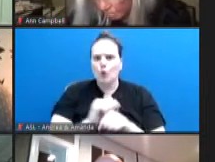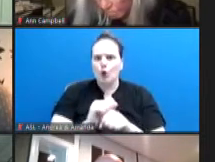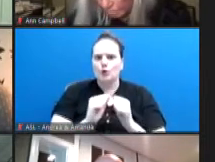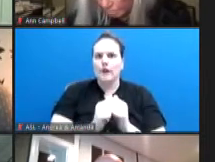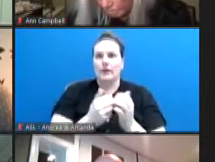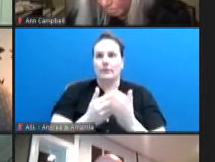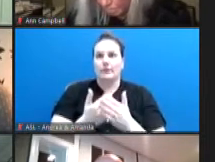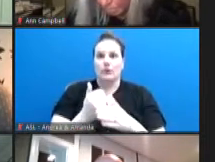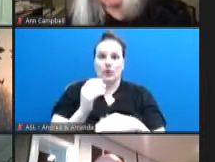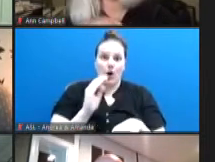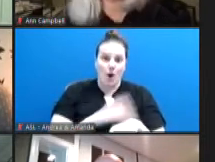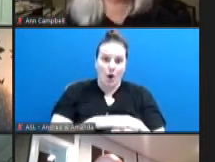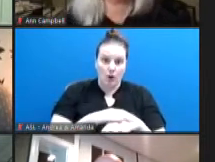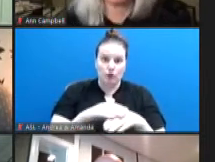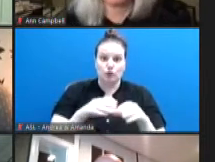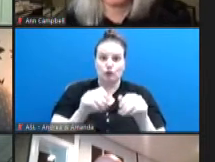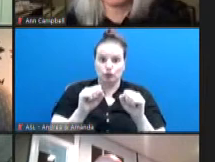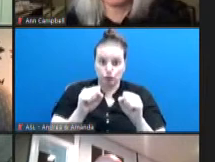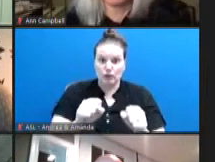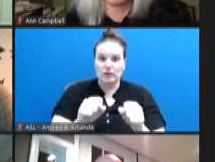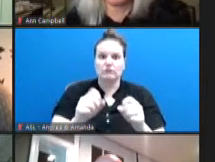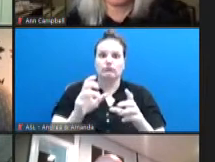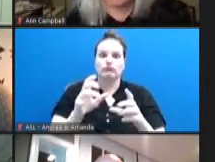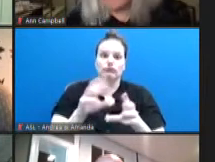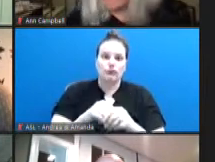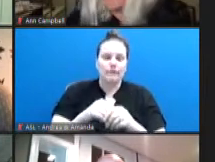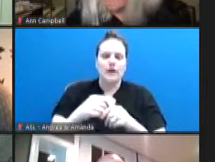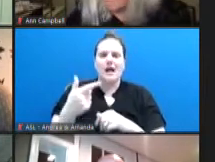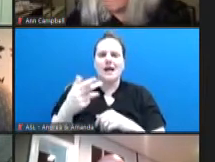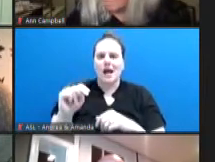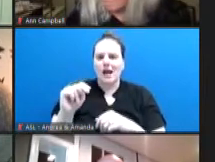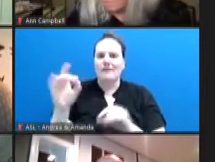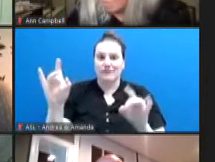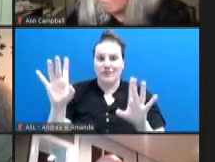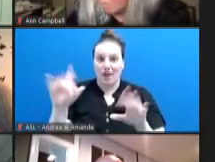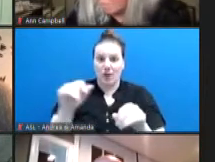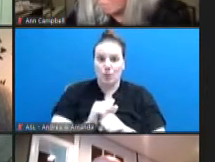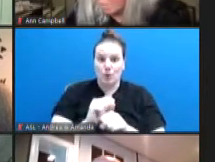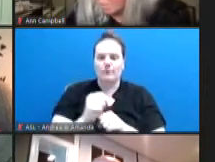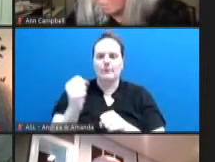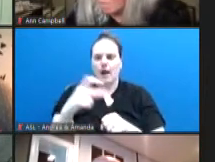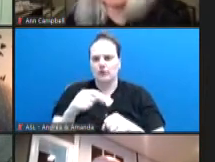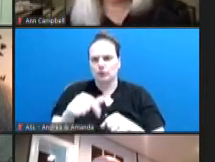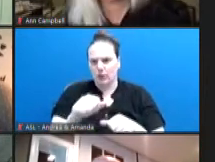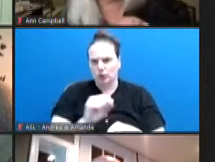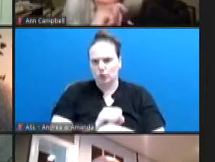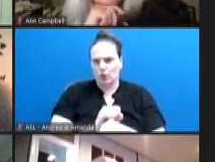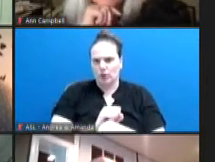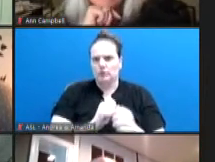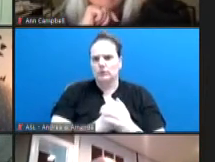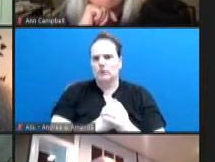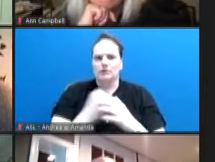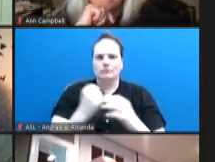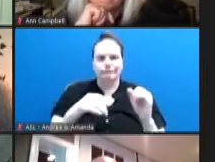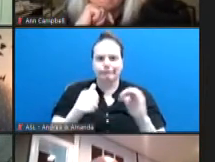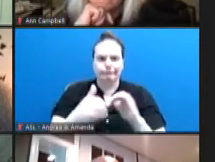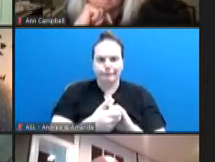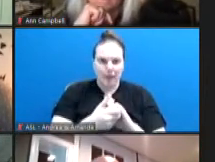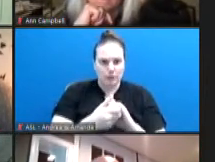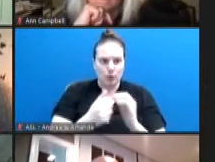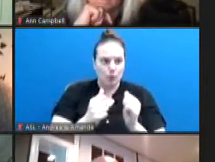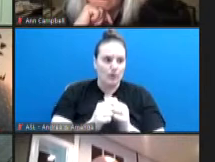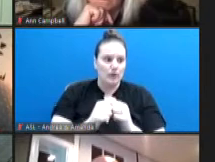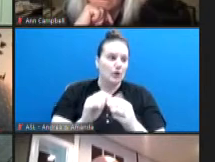hit the streets to do gun violence work. Happy to come back to this work and in collaboration with the